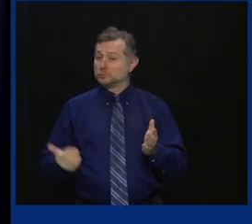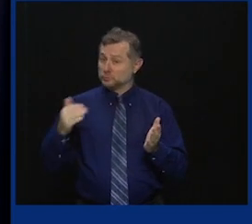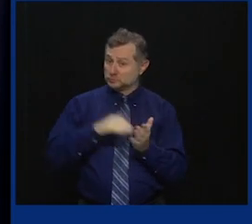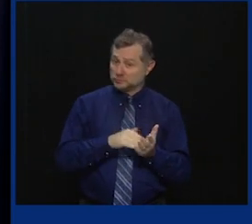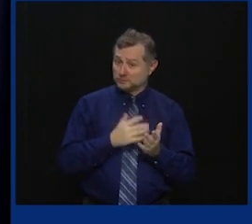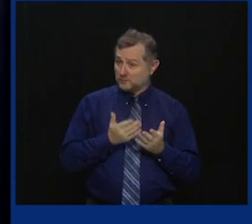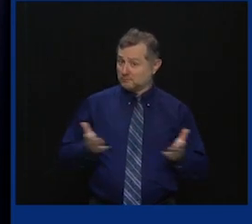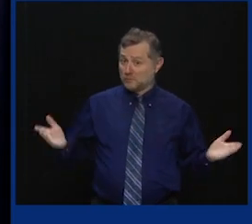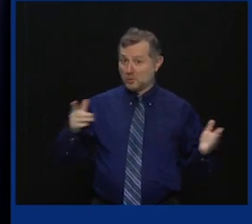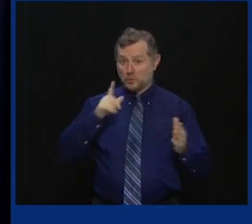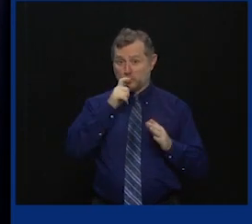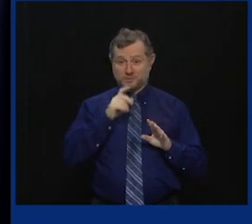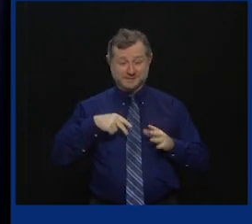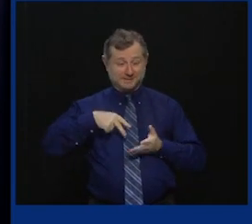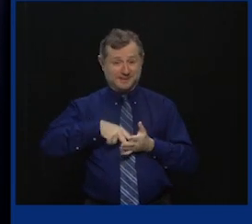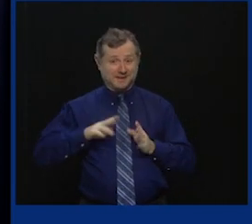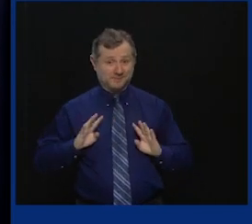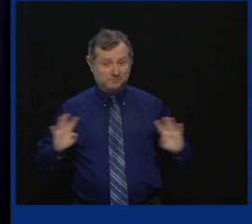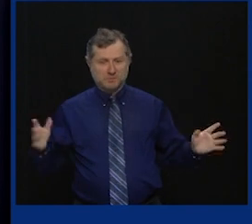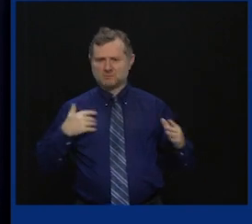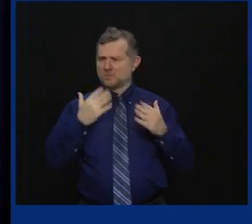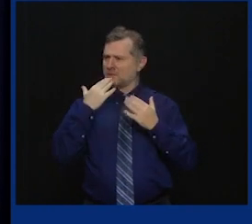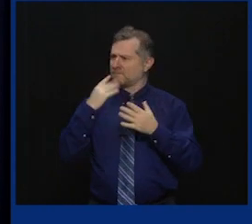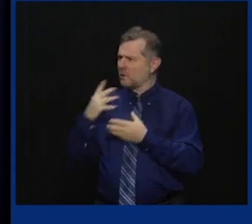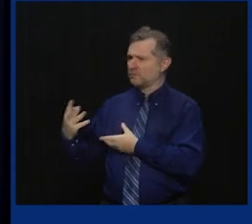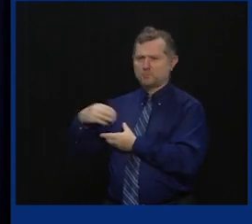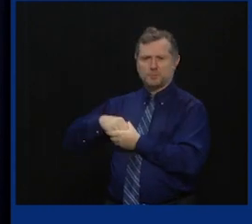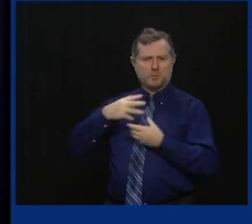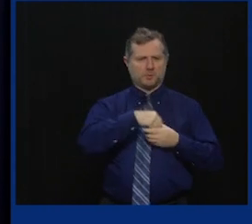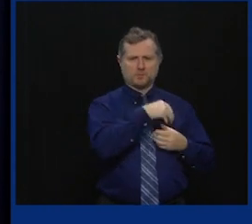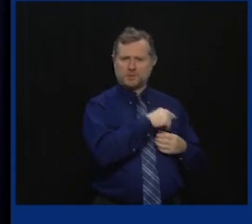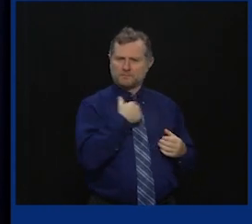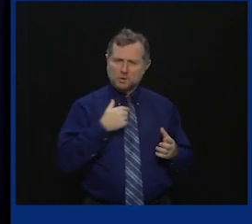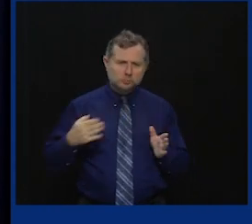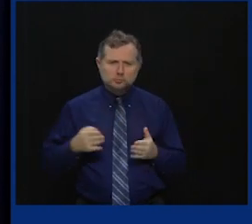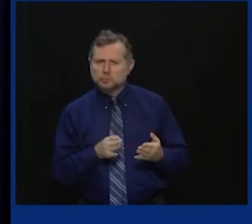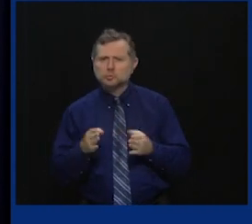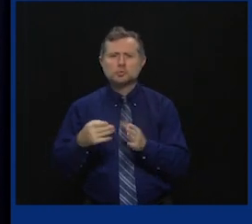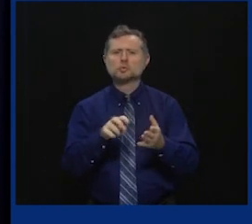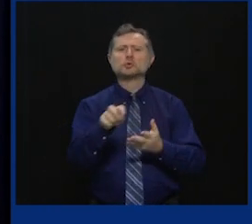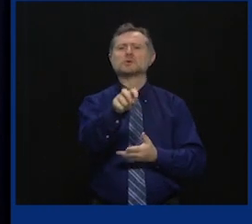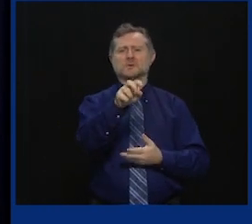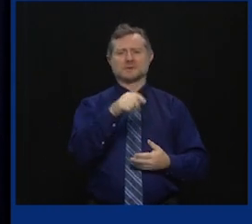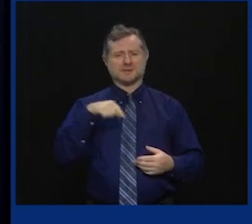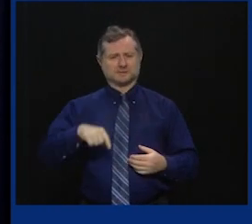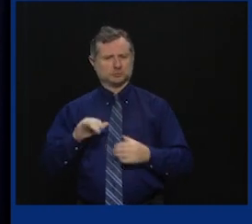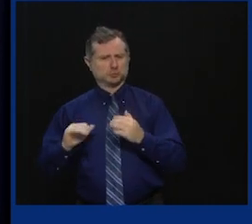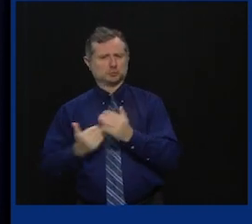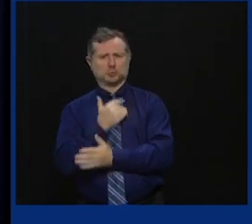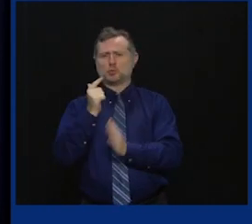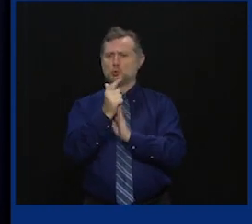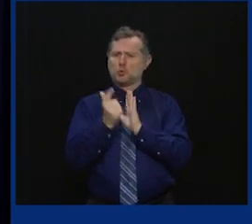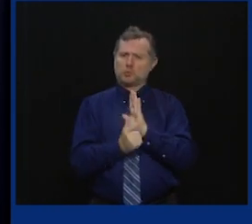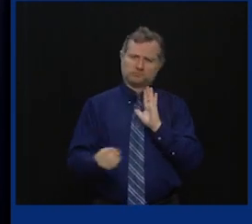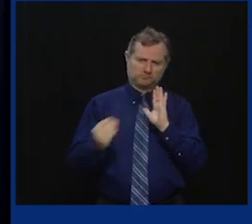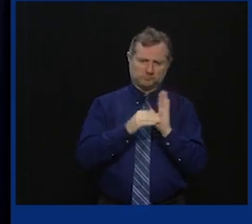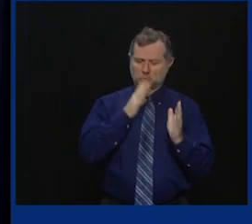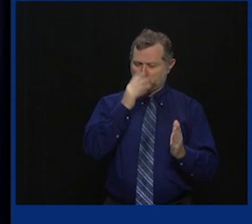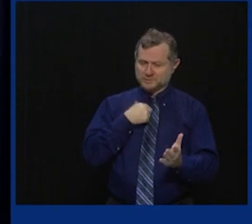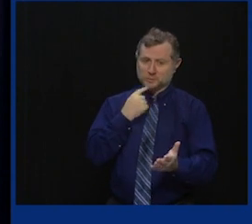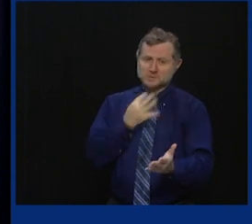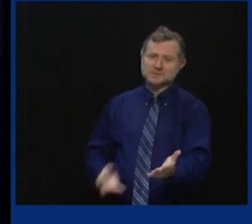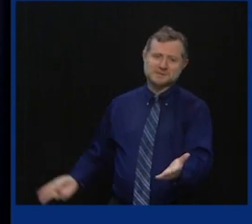journey that I believe that starting today will take significant steps with this new law, which I'll be signing momentarily, but also a